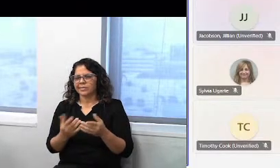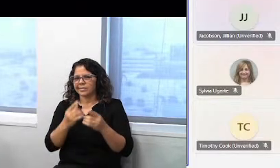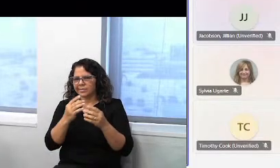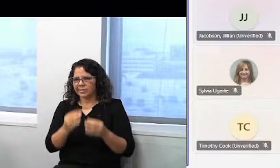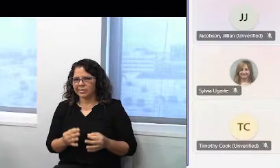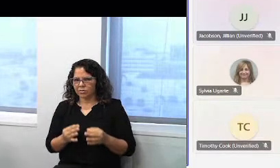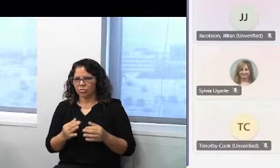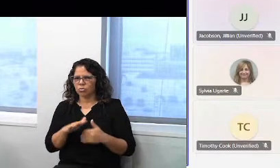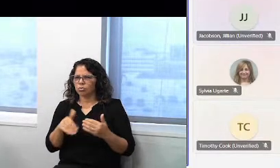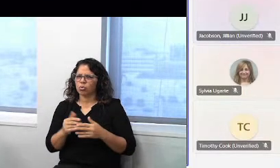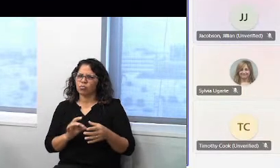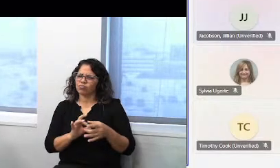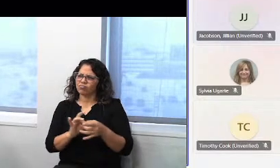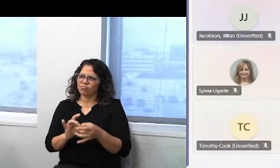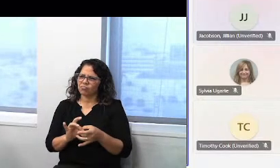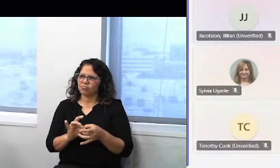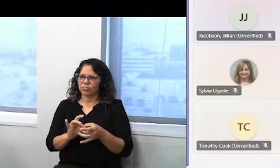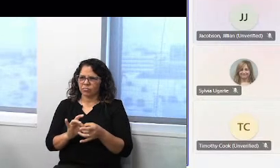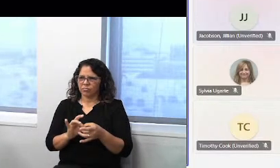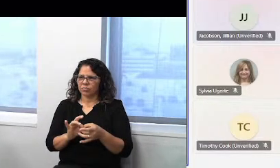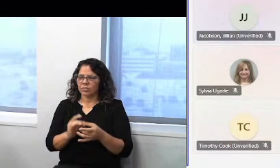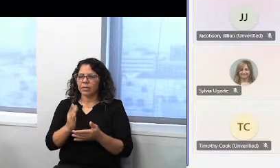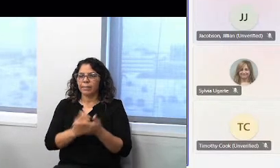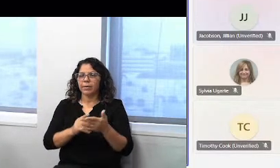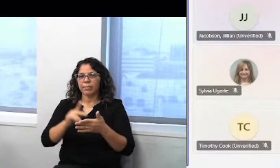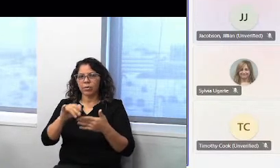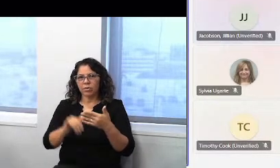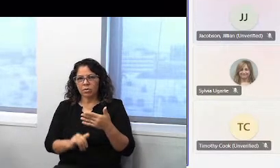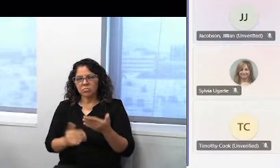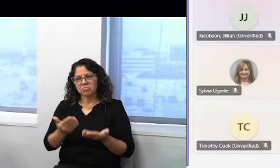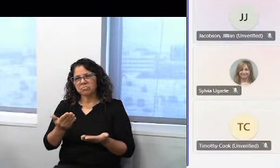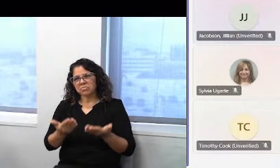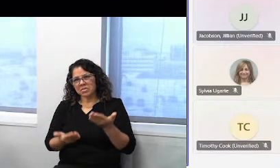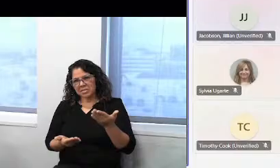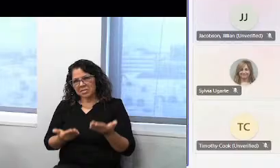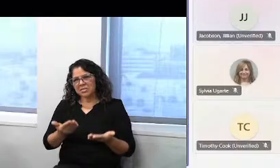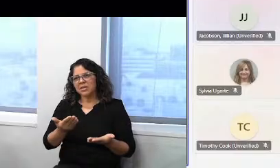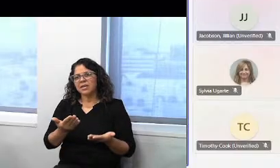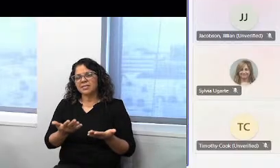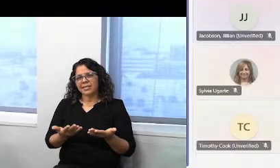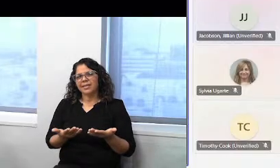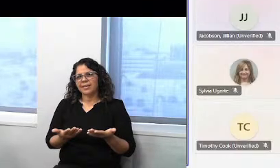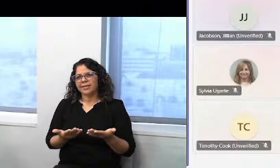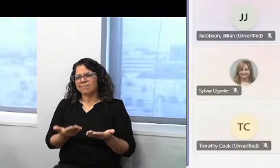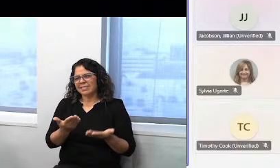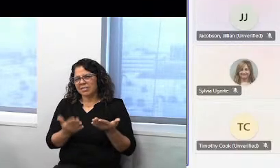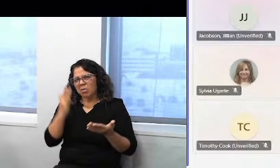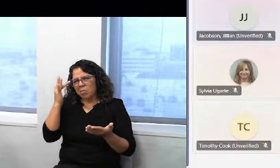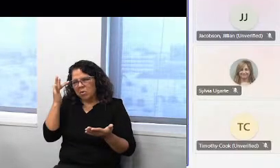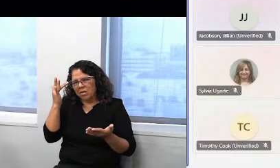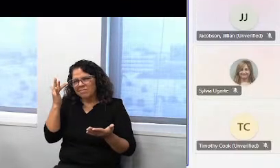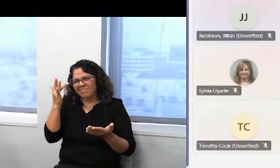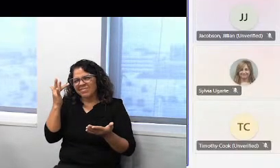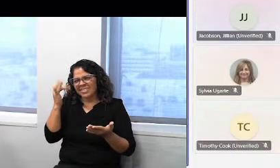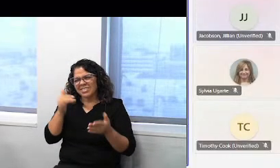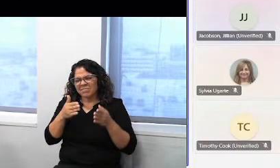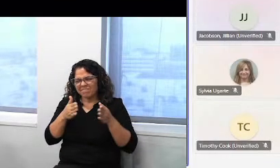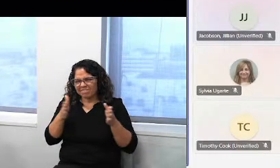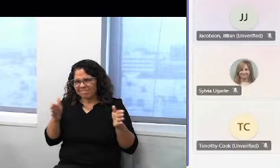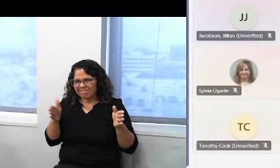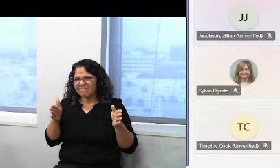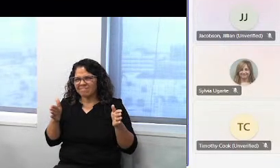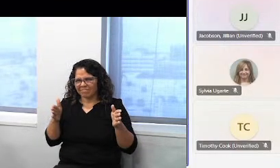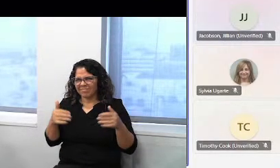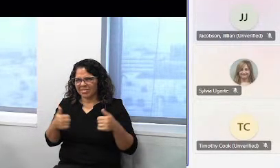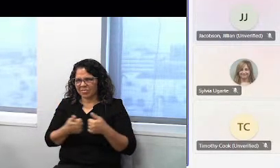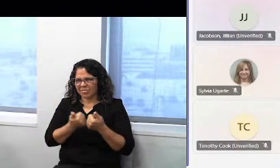Some projects may have, and I say may because there's a large spectrum of them. For the tranche ones, this is the least, we have it very